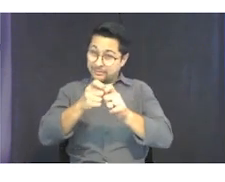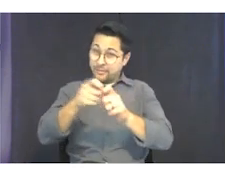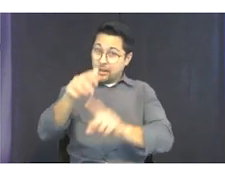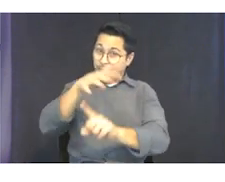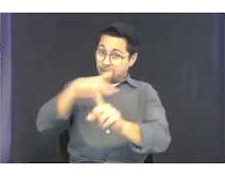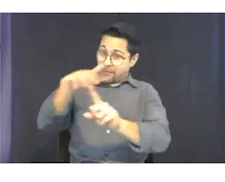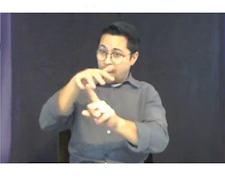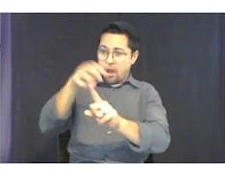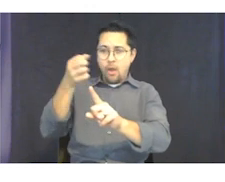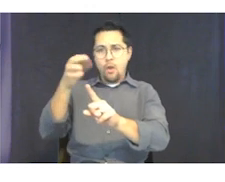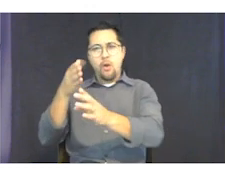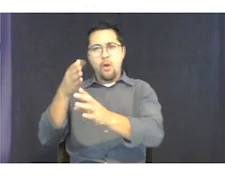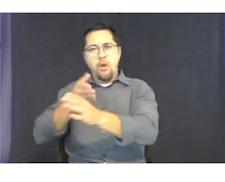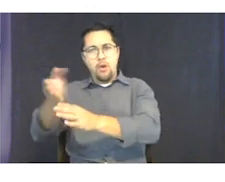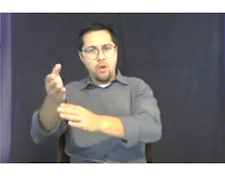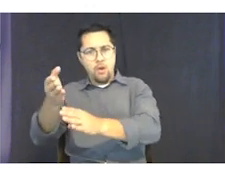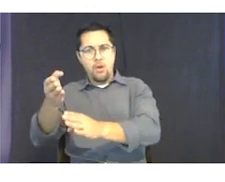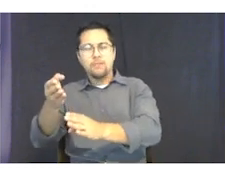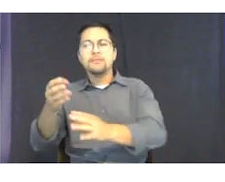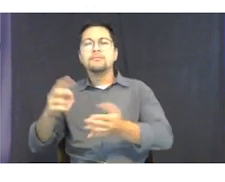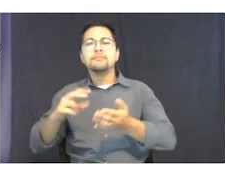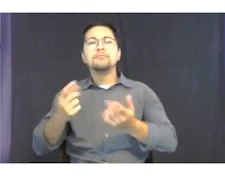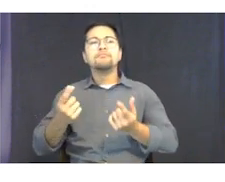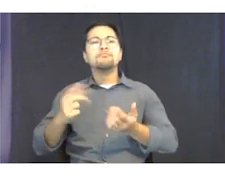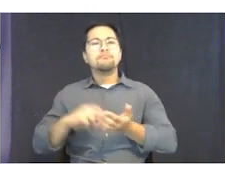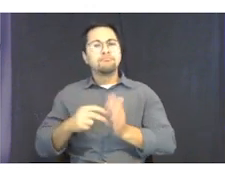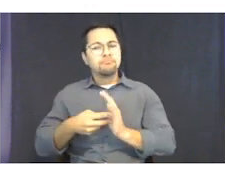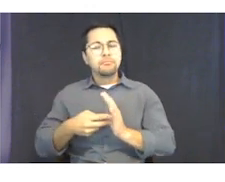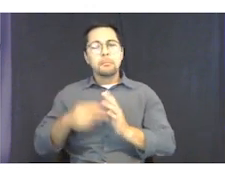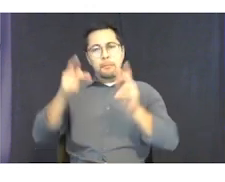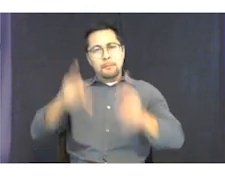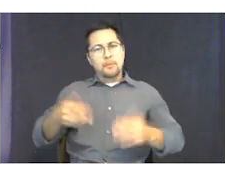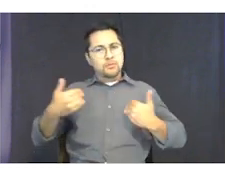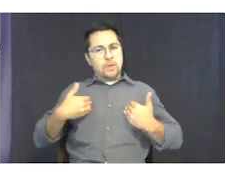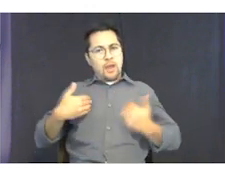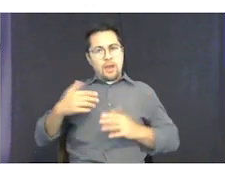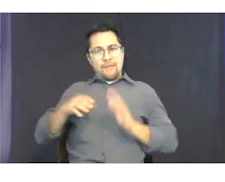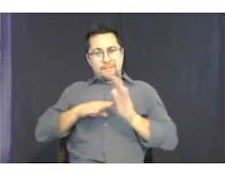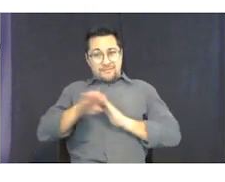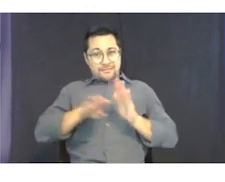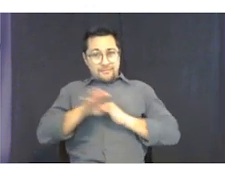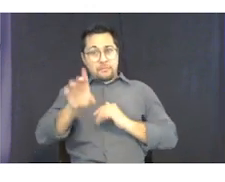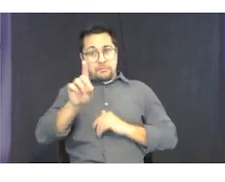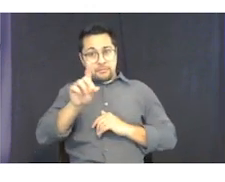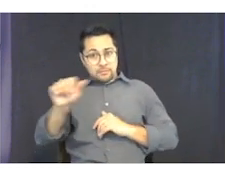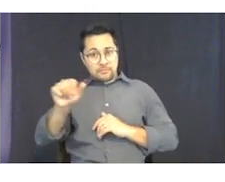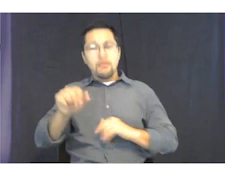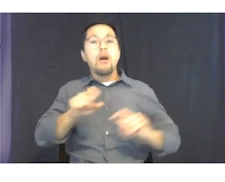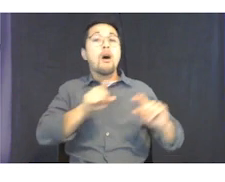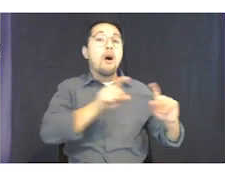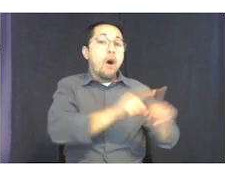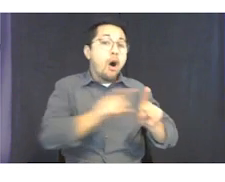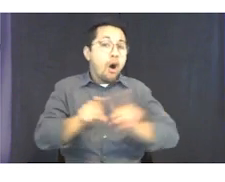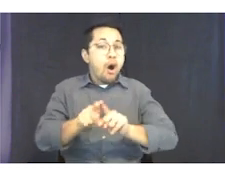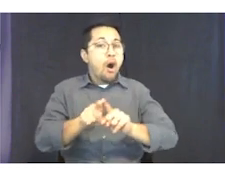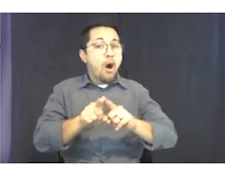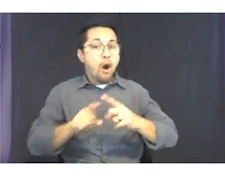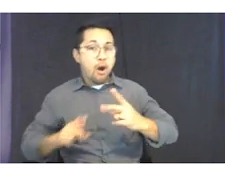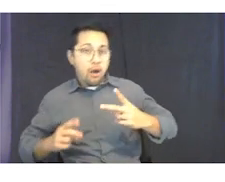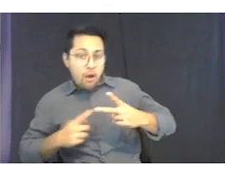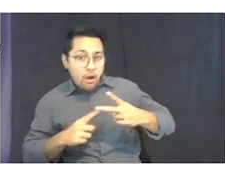focus is a person who has a developmental disability and also a mental,